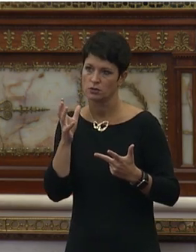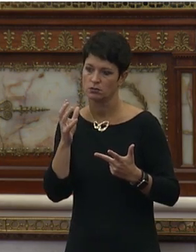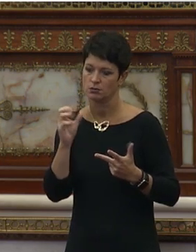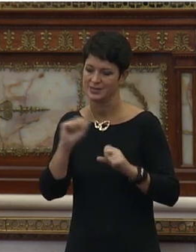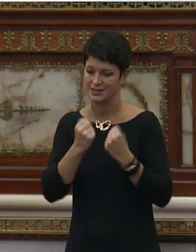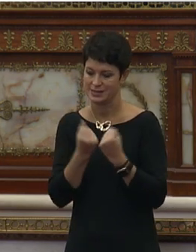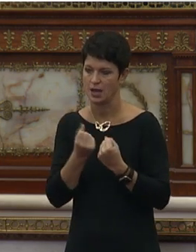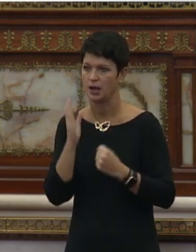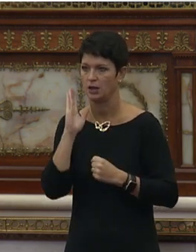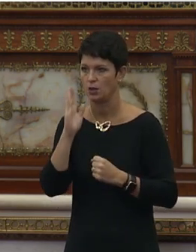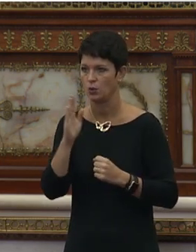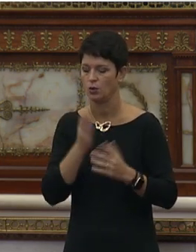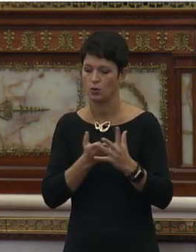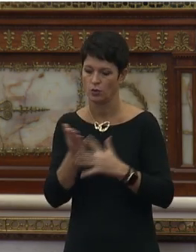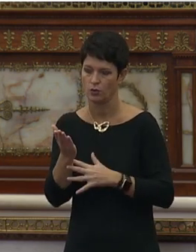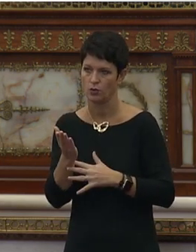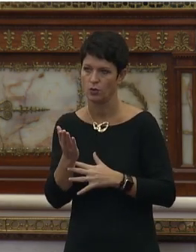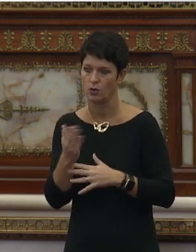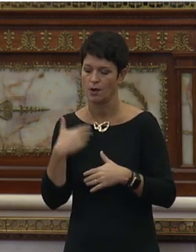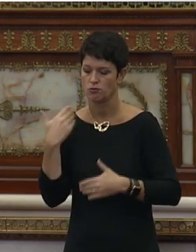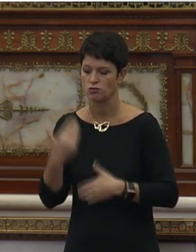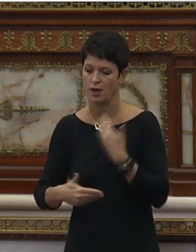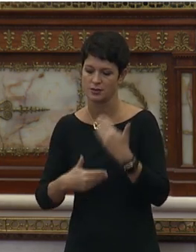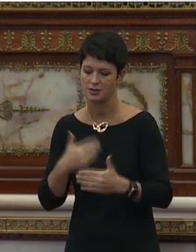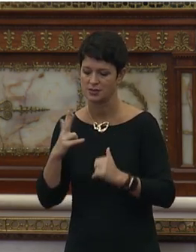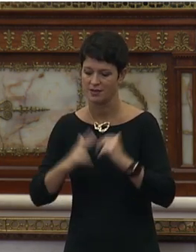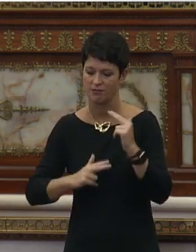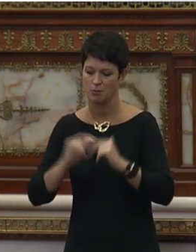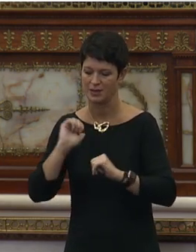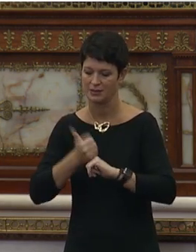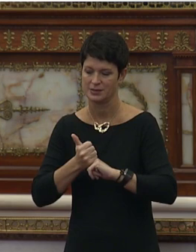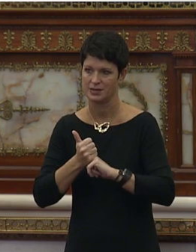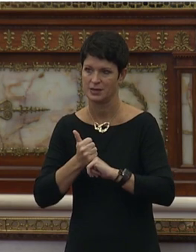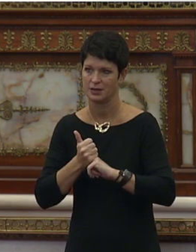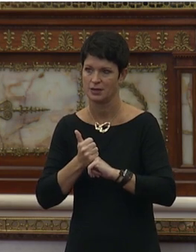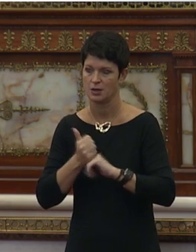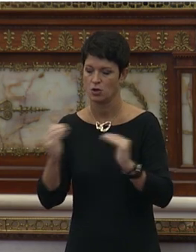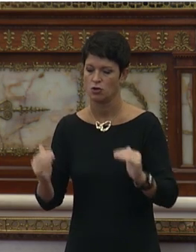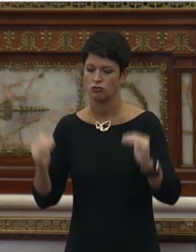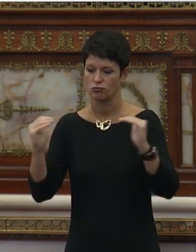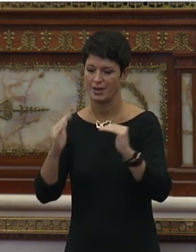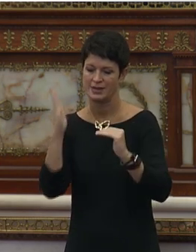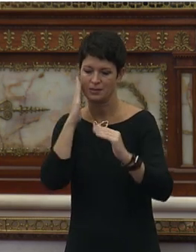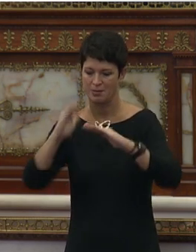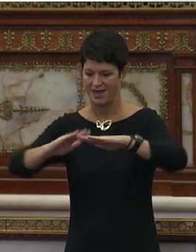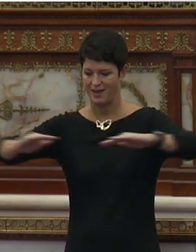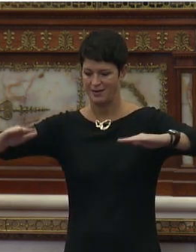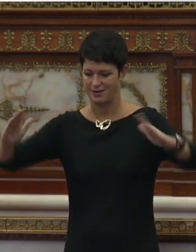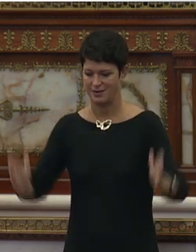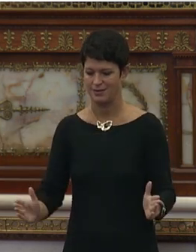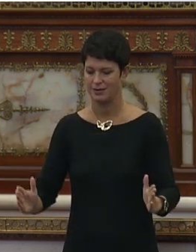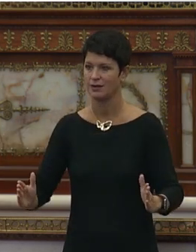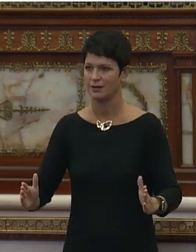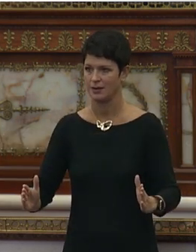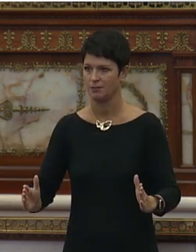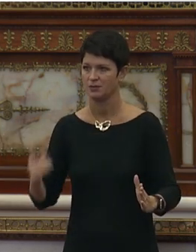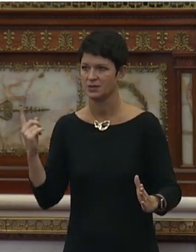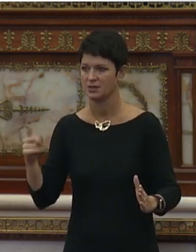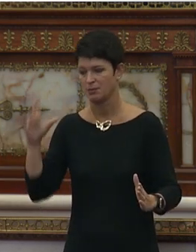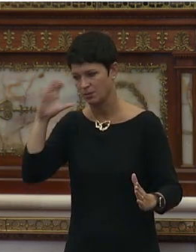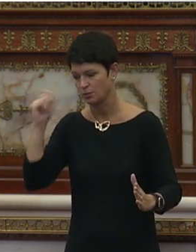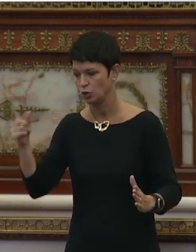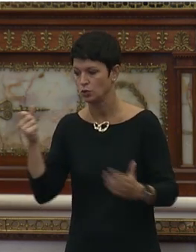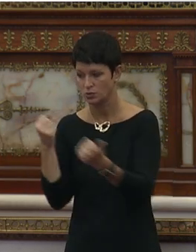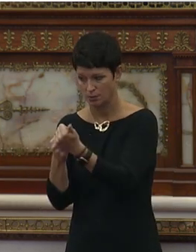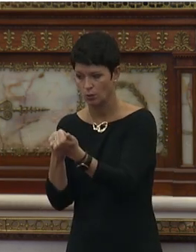is going through a process of building raised beds and doing something, Mr. President, that you